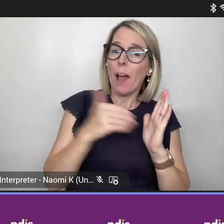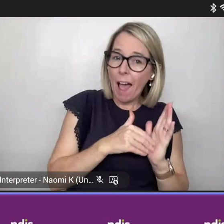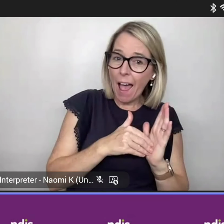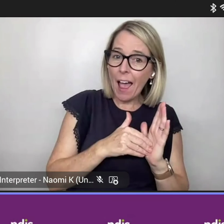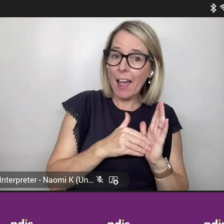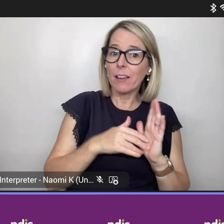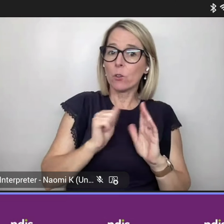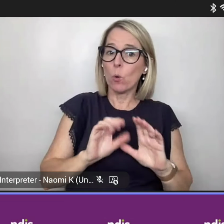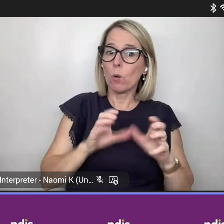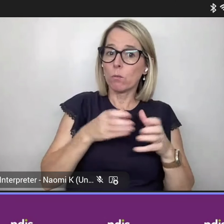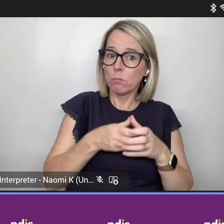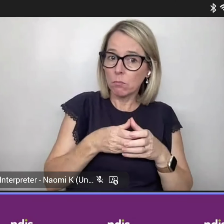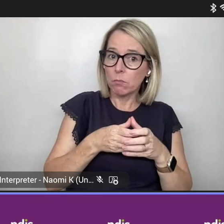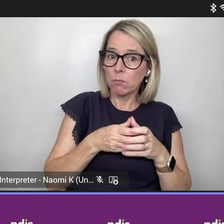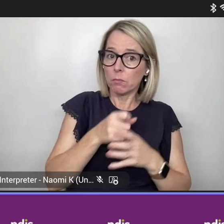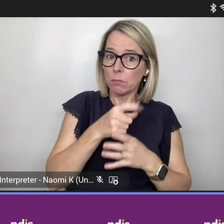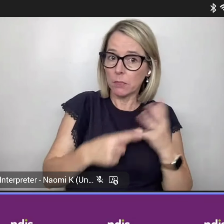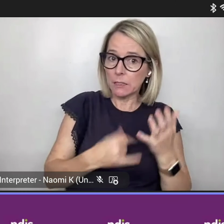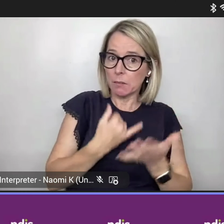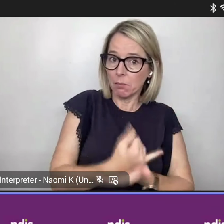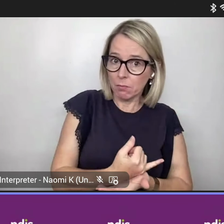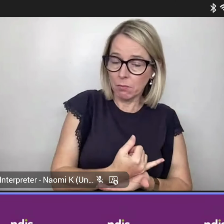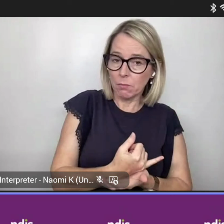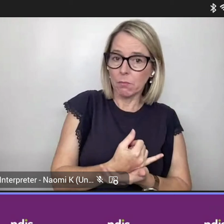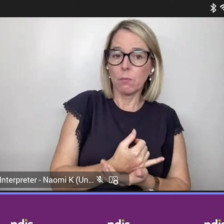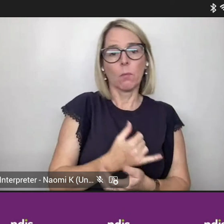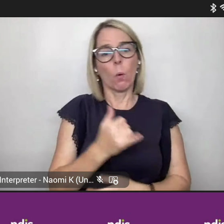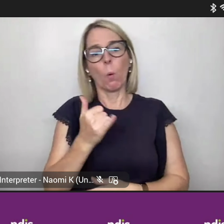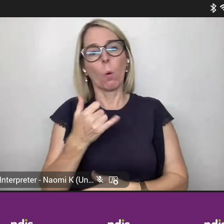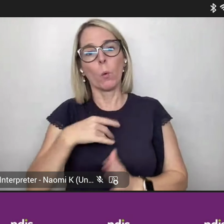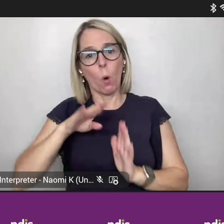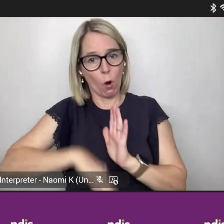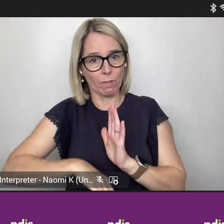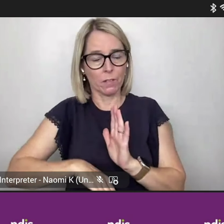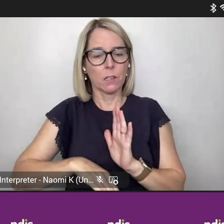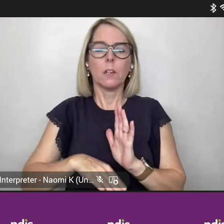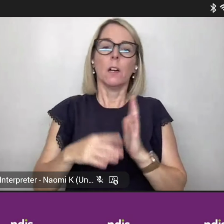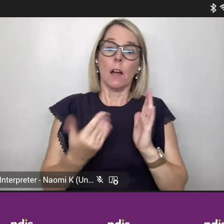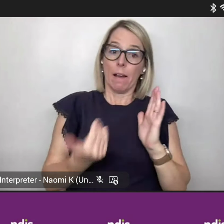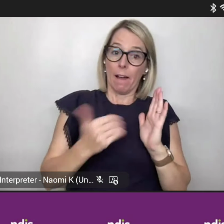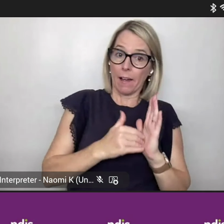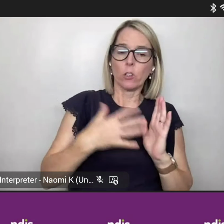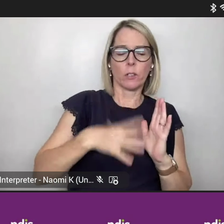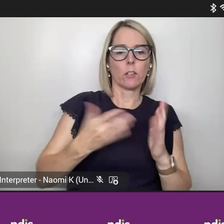existing category of impairments. To do this, you'll need to give us new evidence.